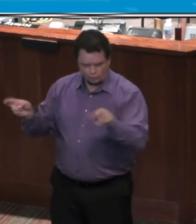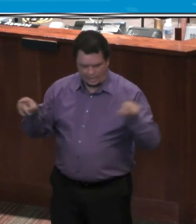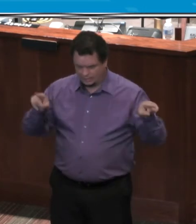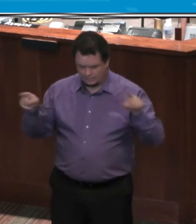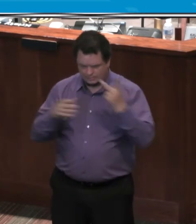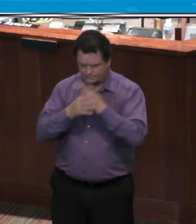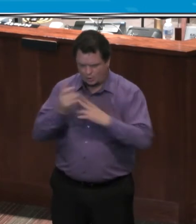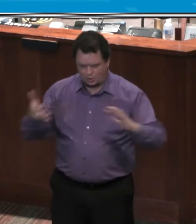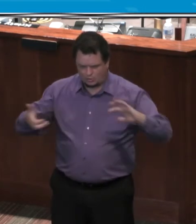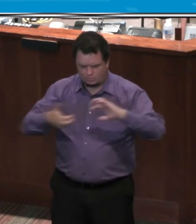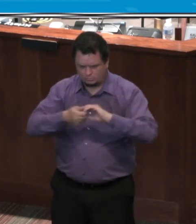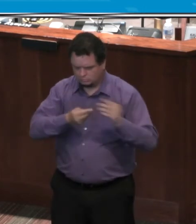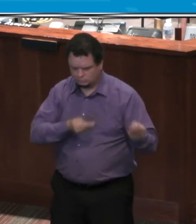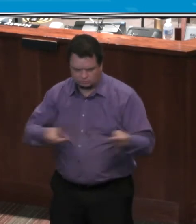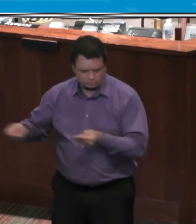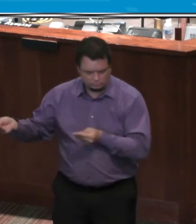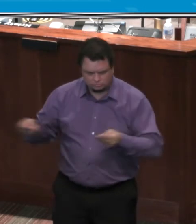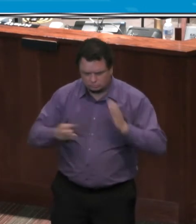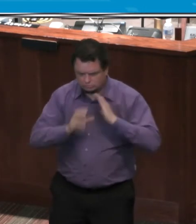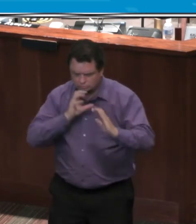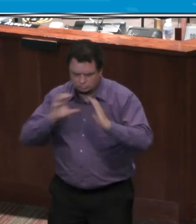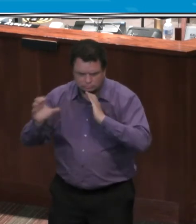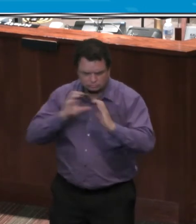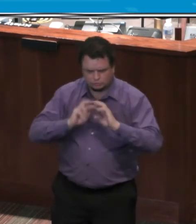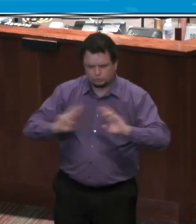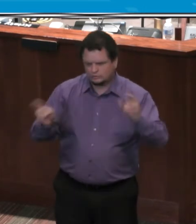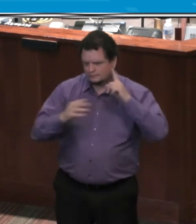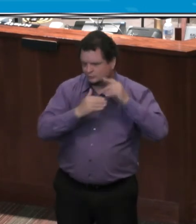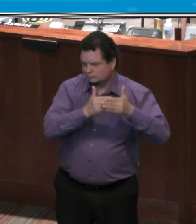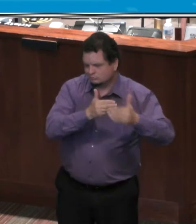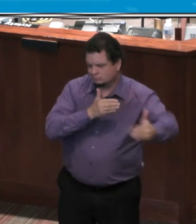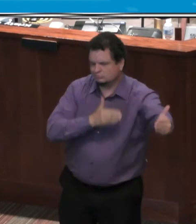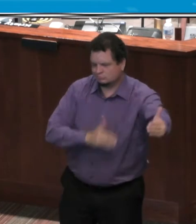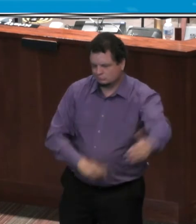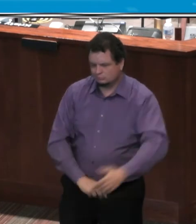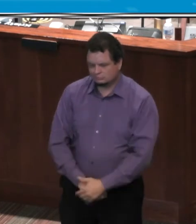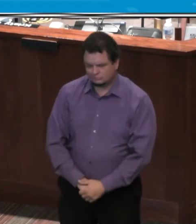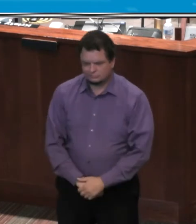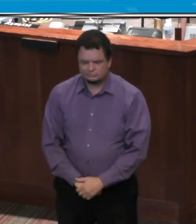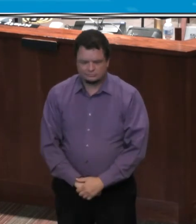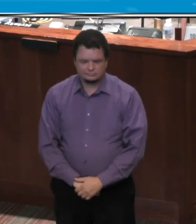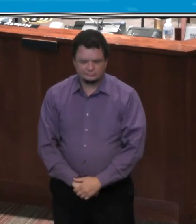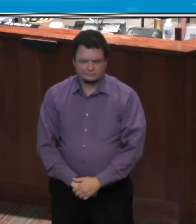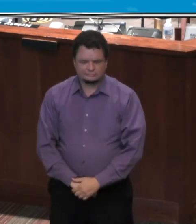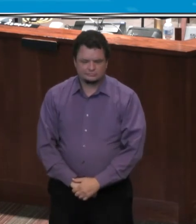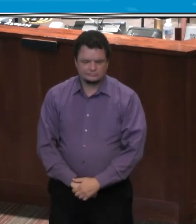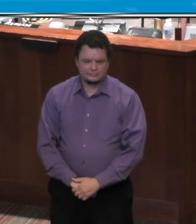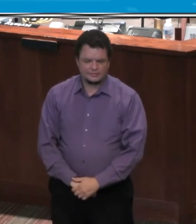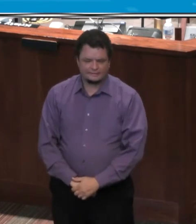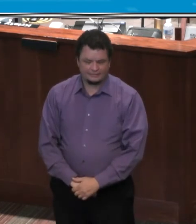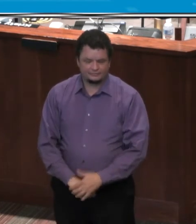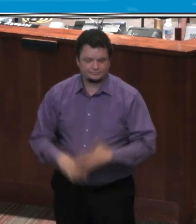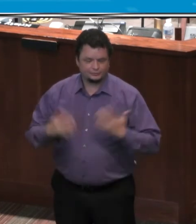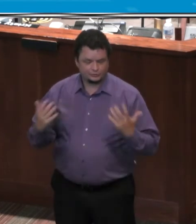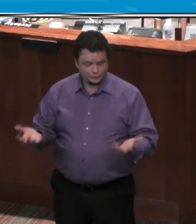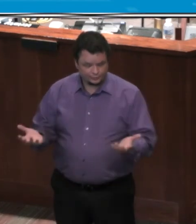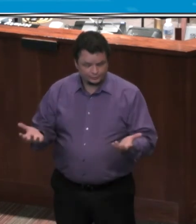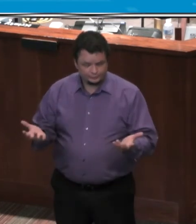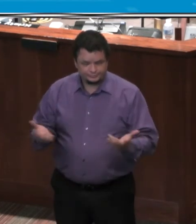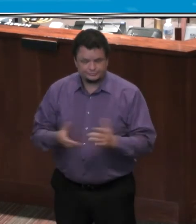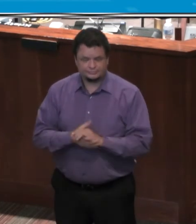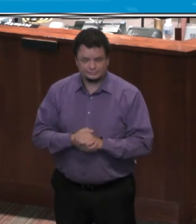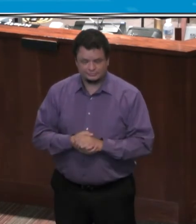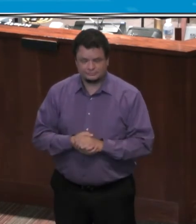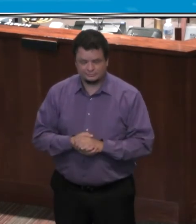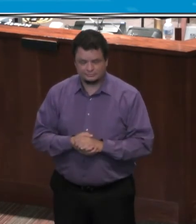So all of this is built on a foundation that all cases of COVID-19 are immediately reportable to the health department as our suspect outbreaks.